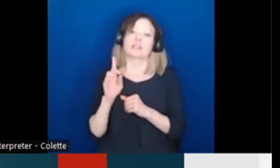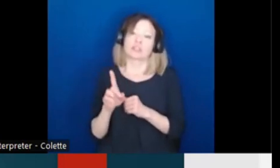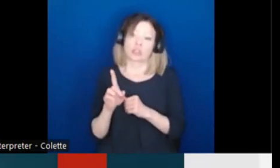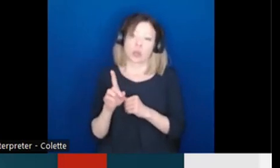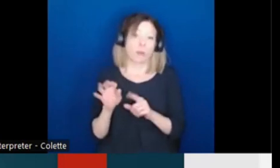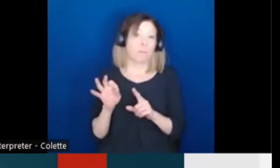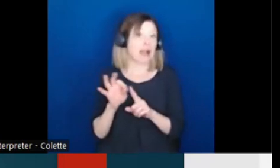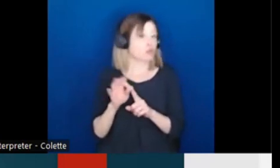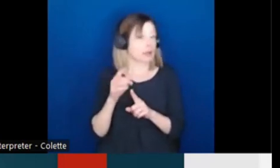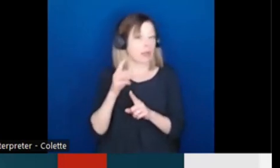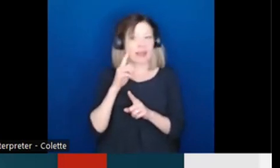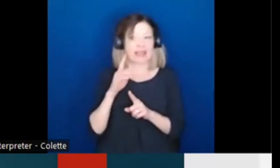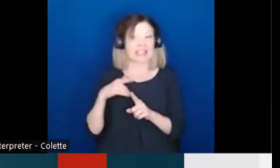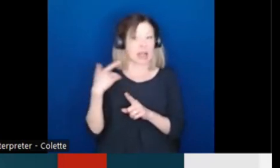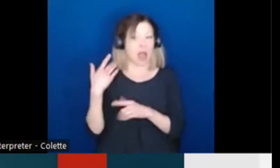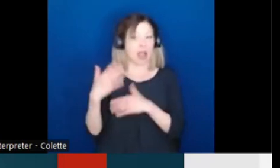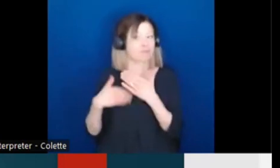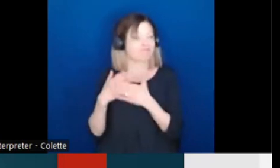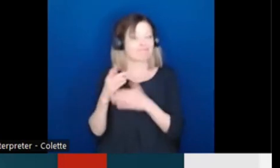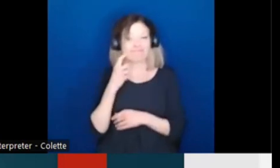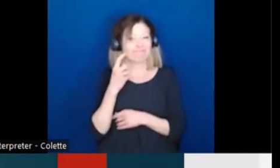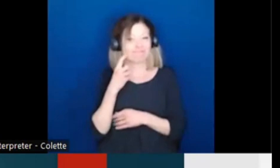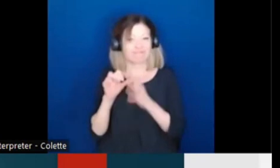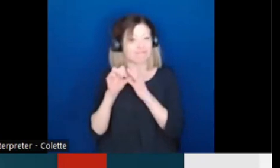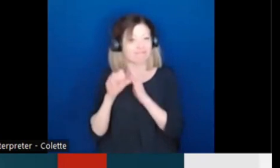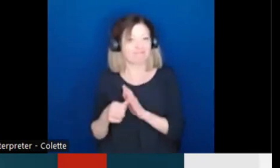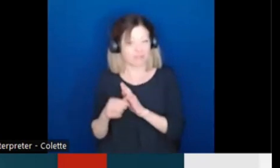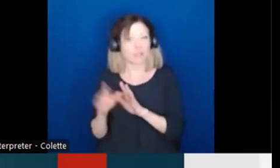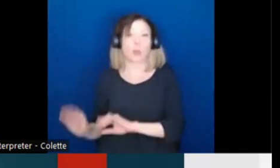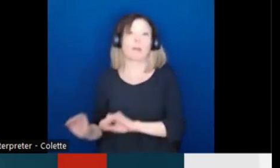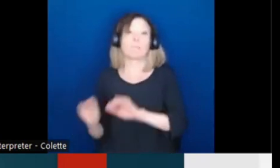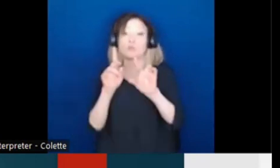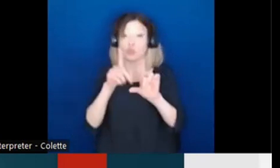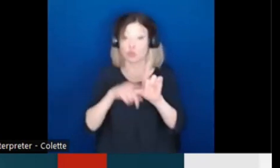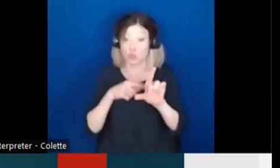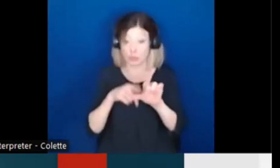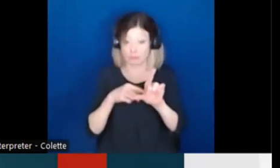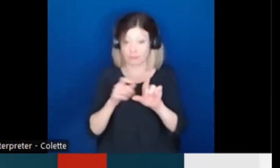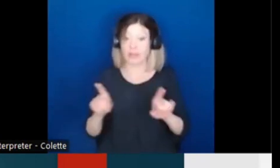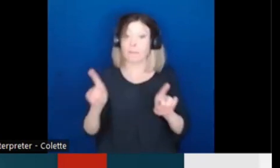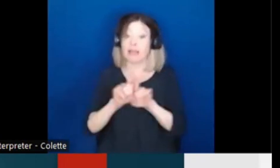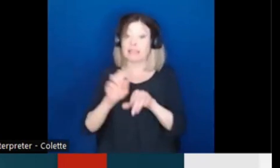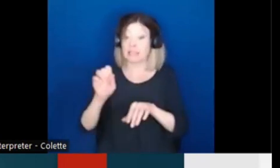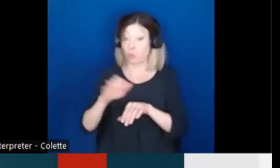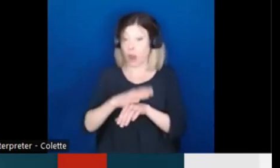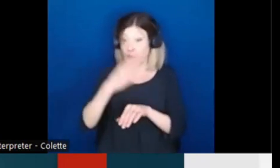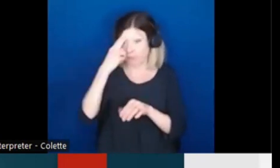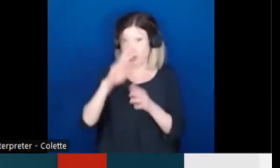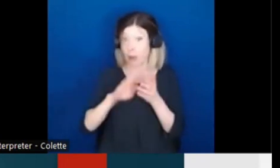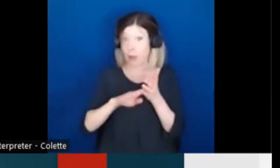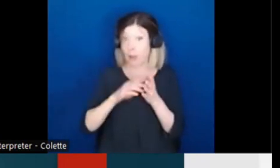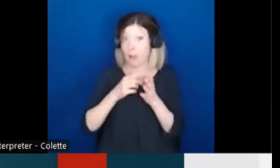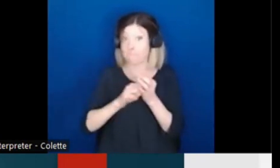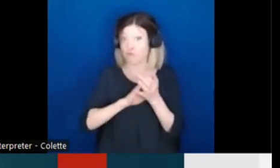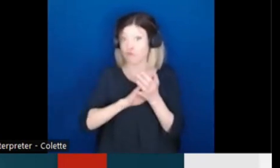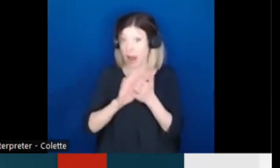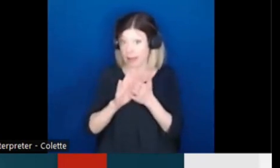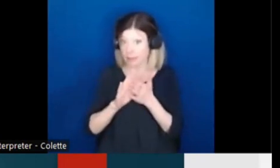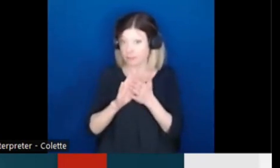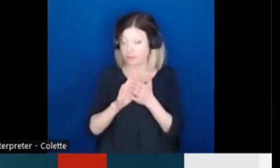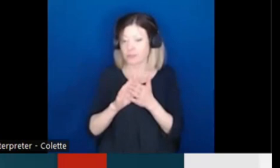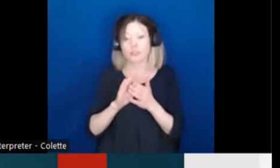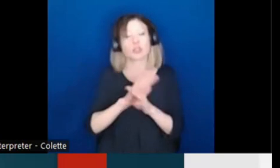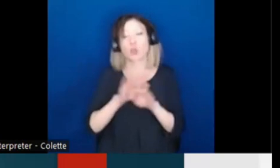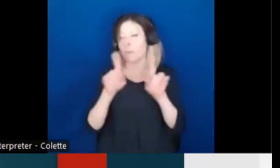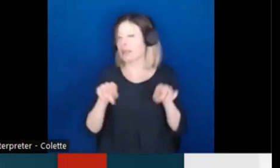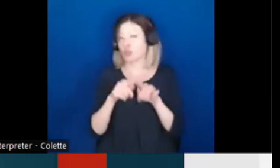don't think. Moved up to Yorkshire, he met his wife to be Maria. I don't have a picture of Maria to show you, but she